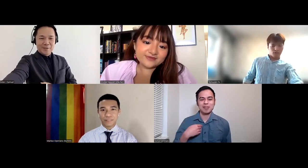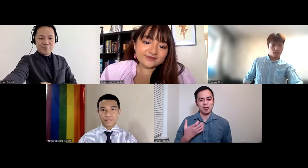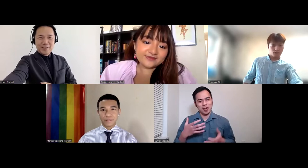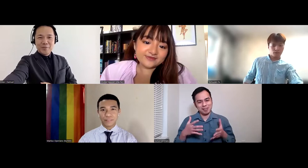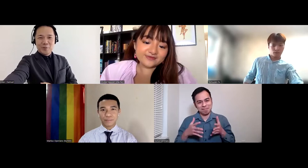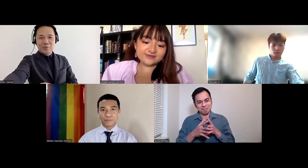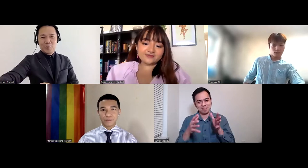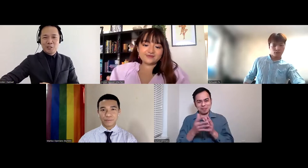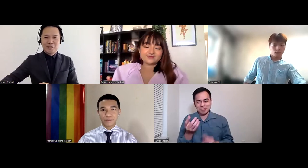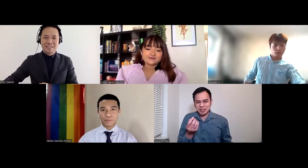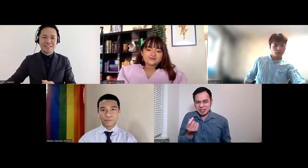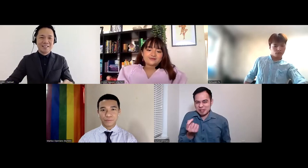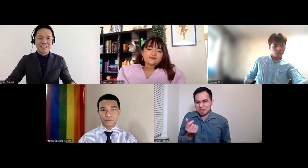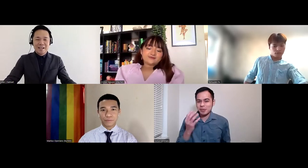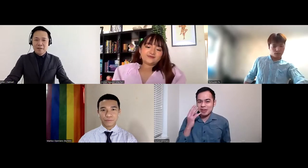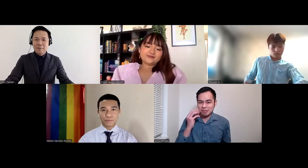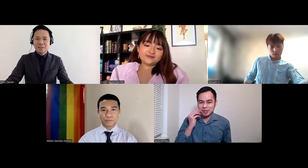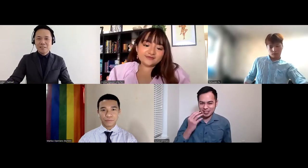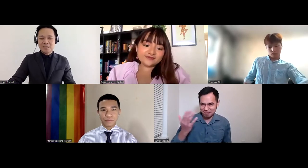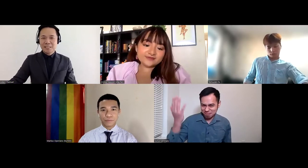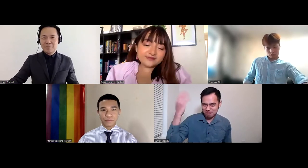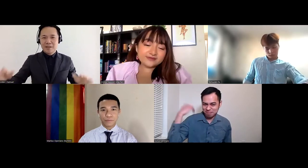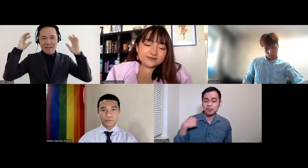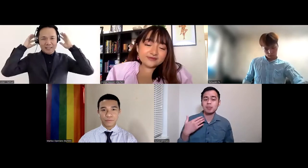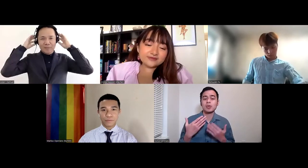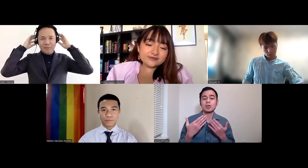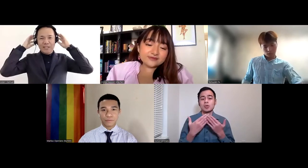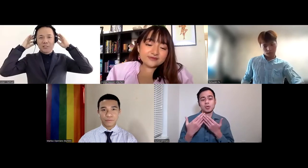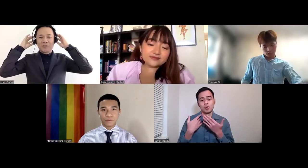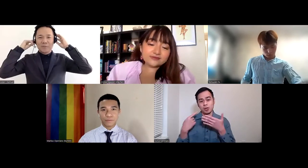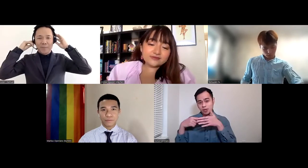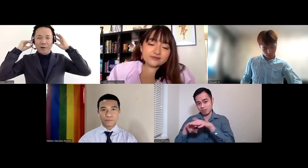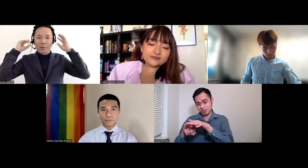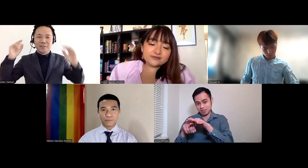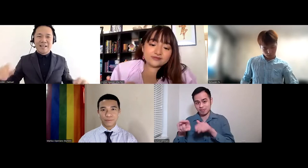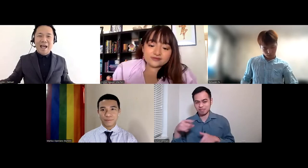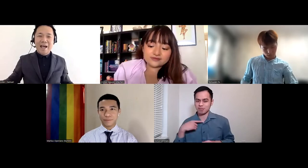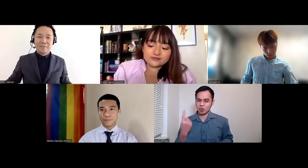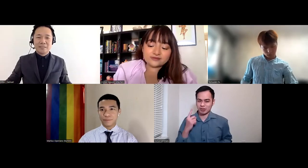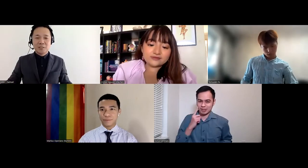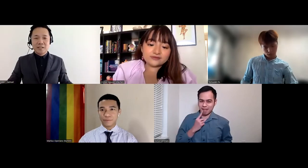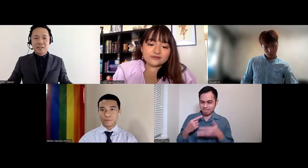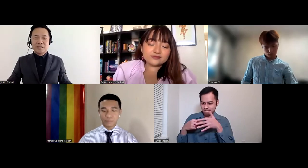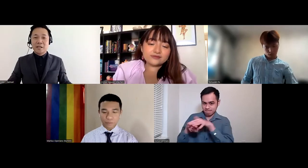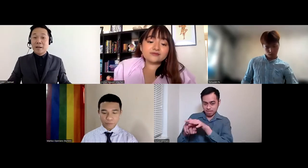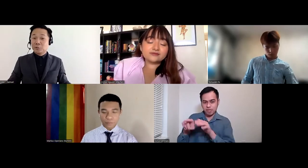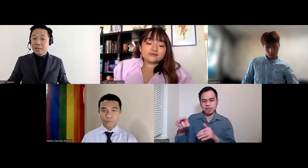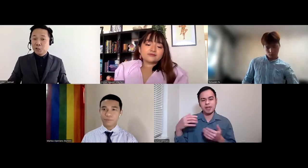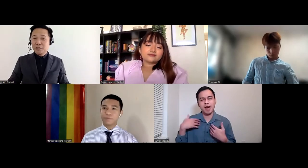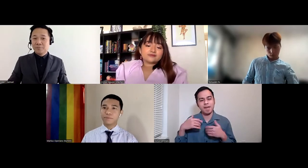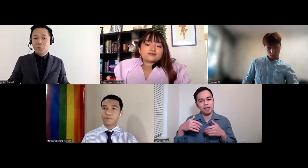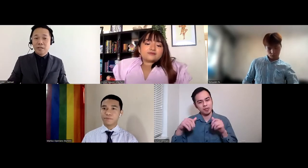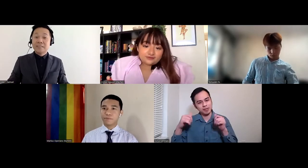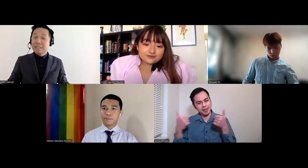Thank you. Thank you for the wonderful question. Perhaps I'll just give an explanation of some of the background that I have in terms of the